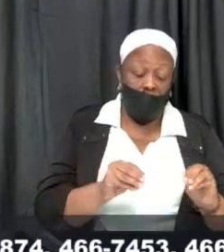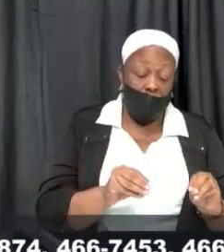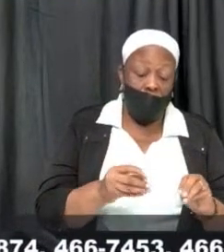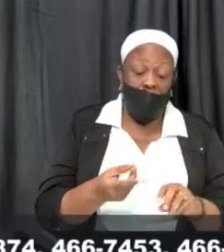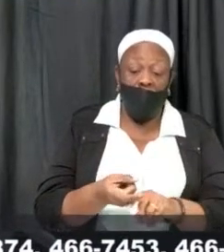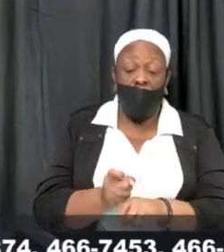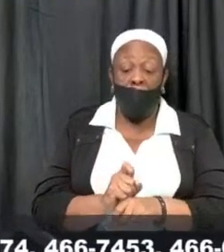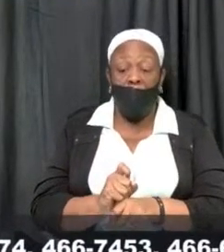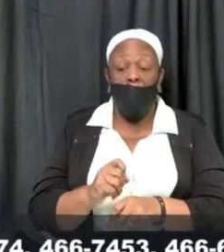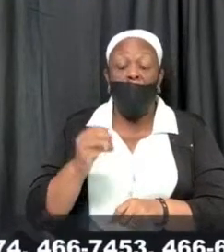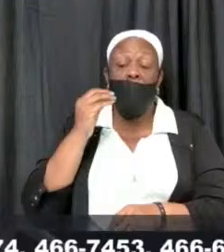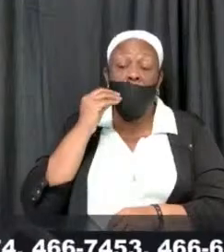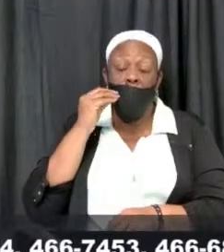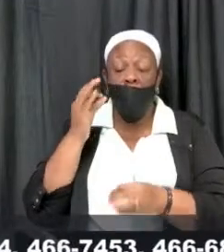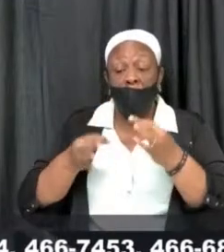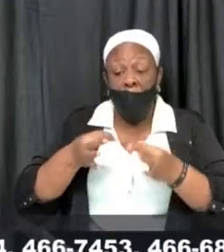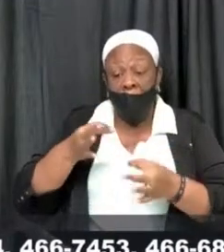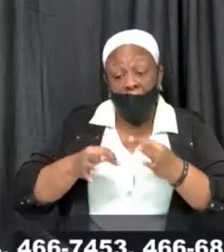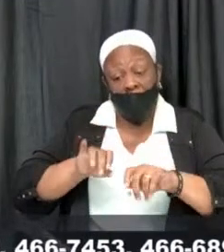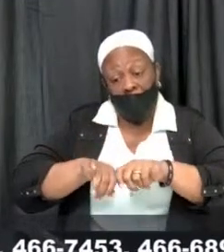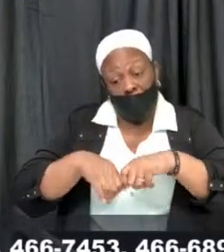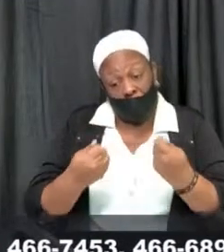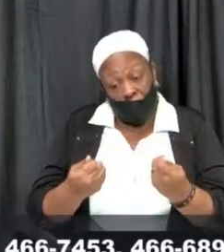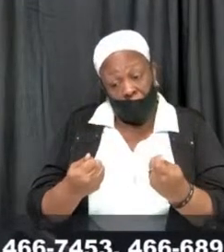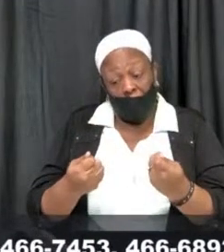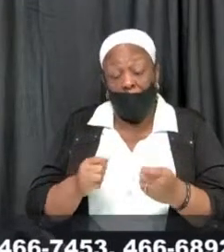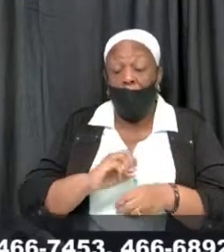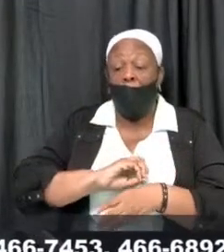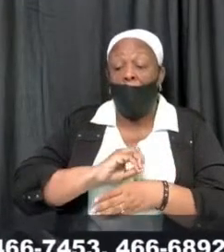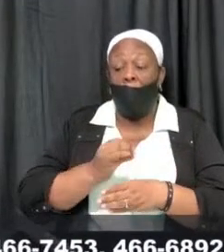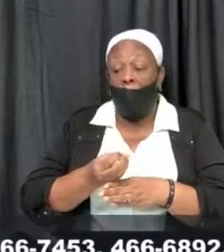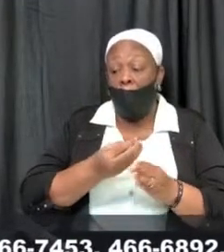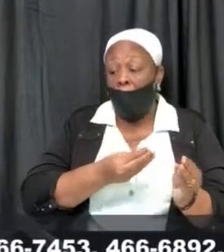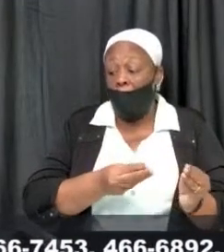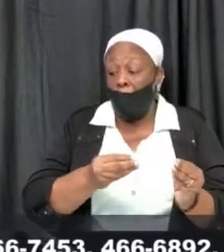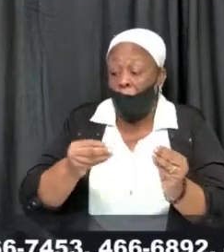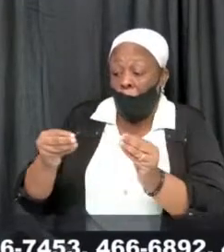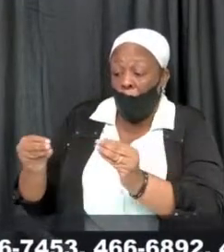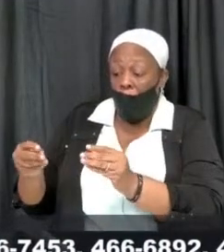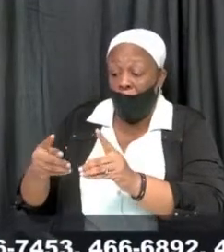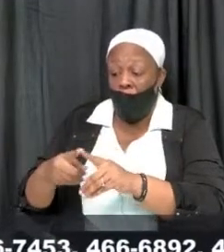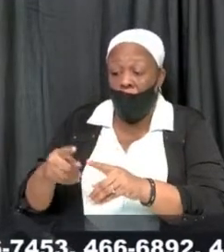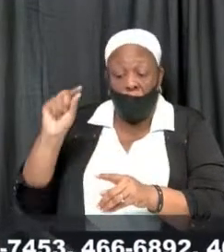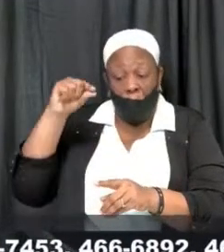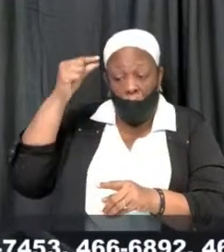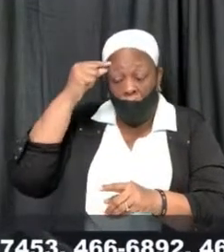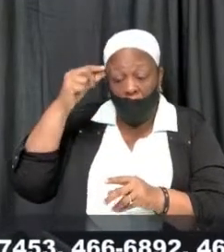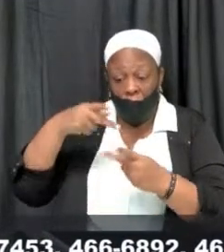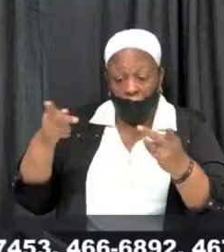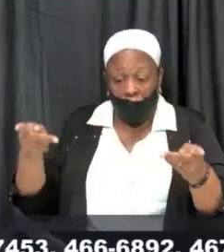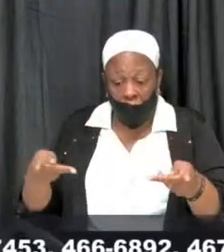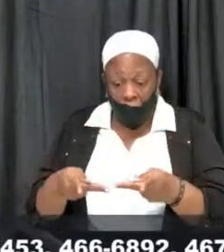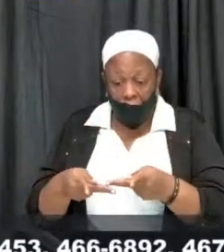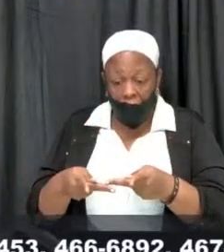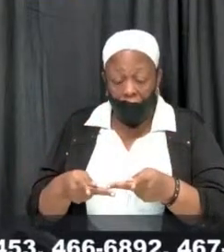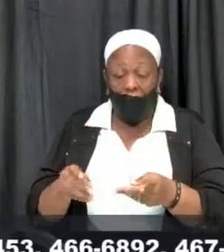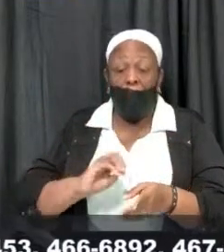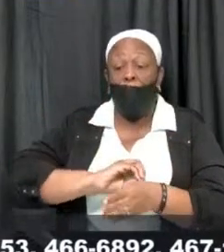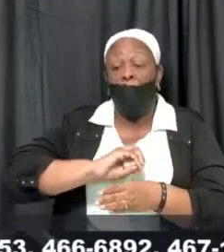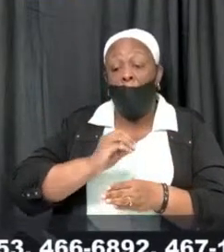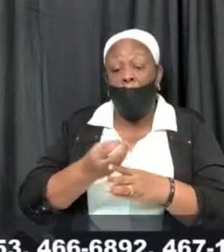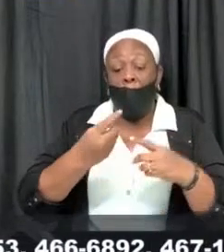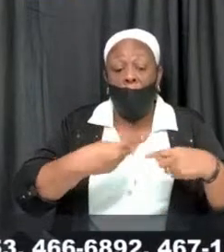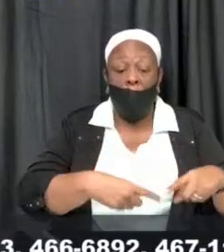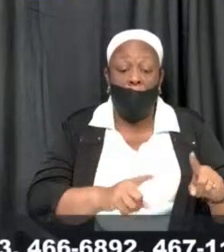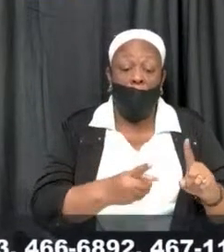into a government-designated shelter, or you may have to shelter with someone else. And I want to share this story with you